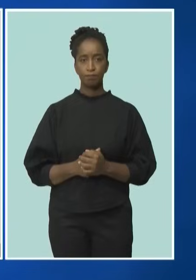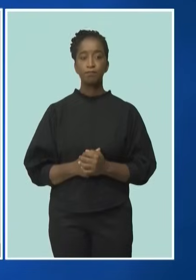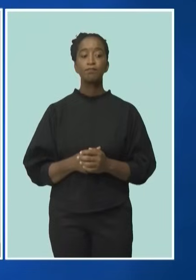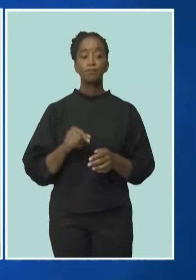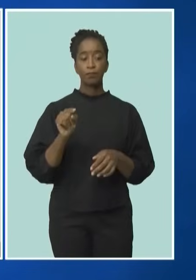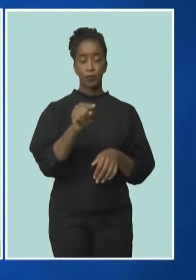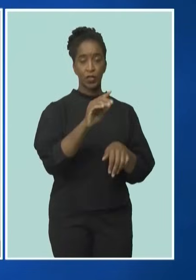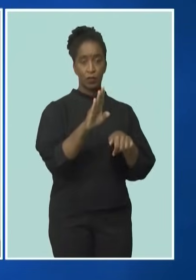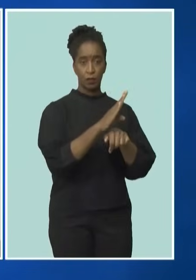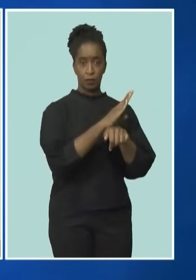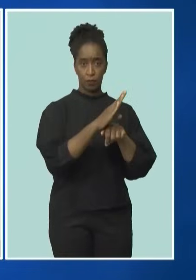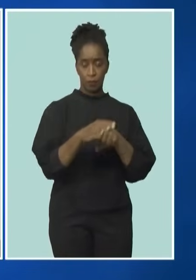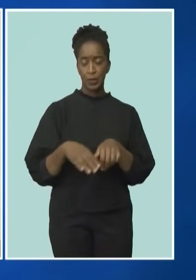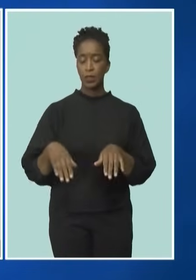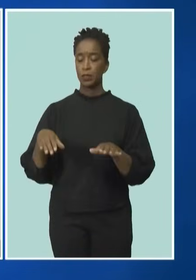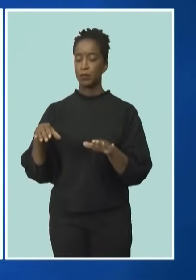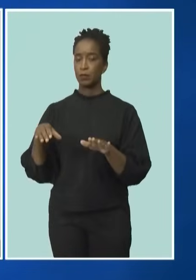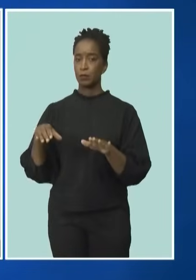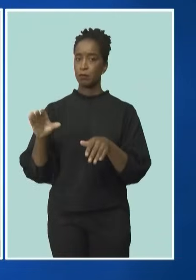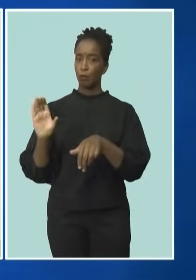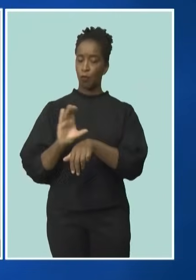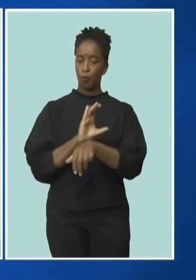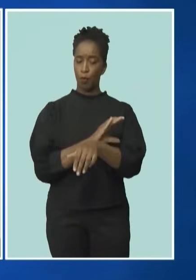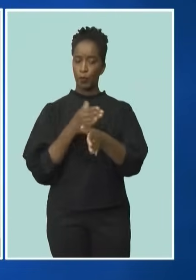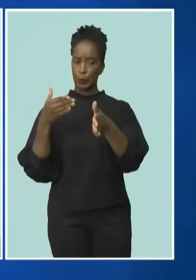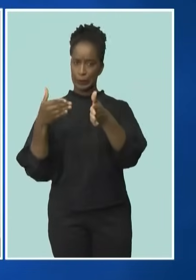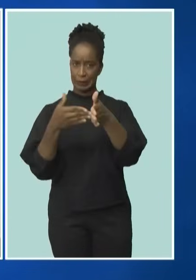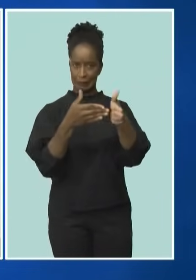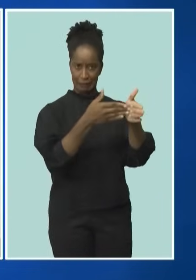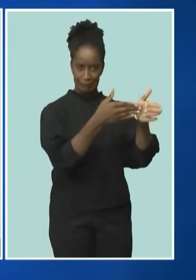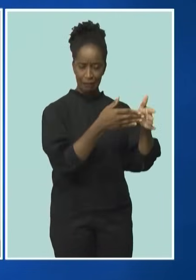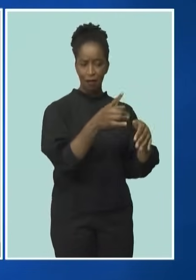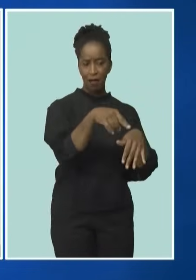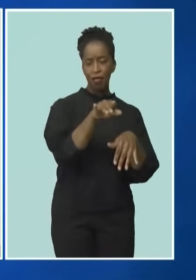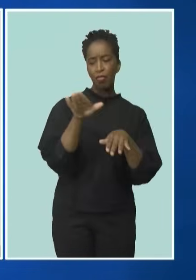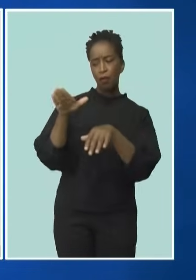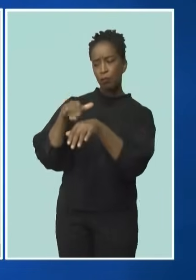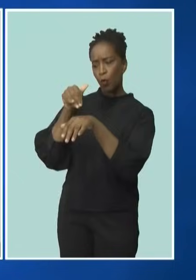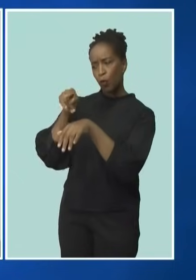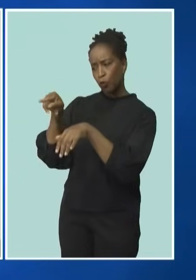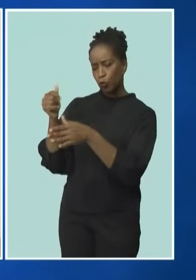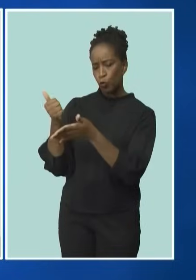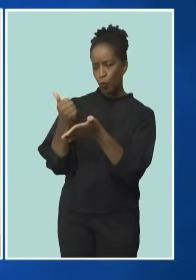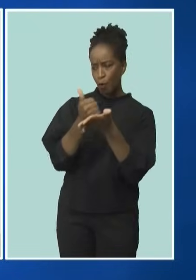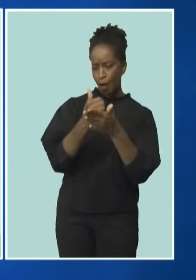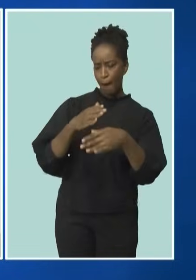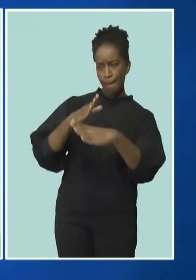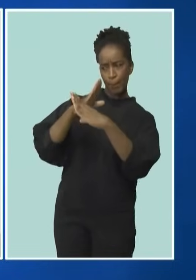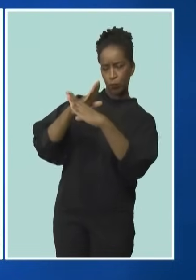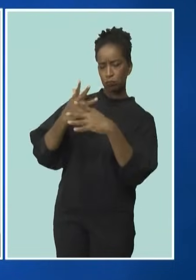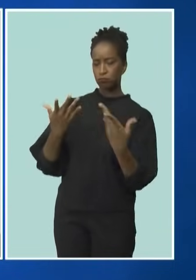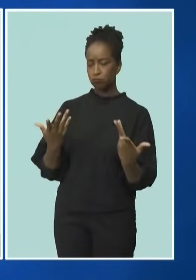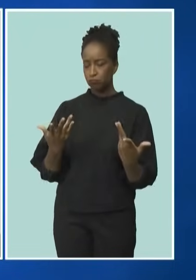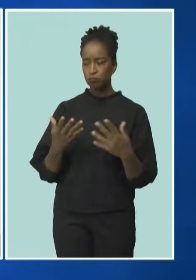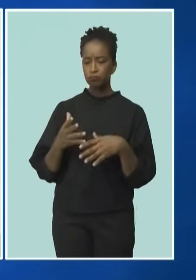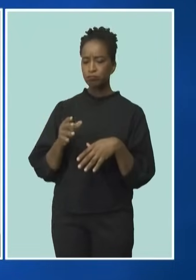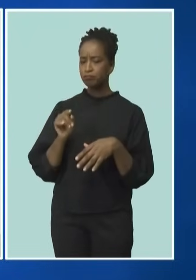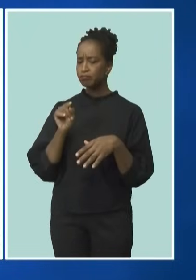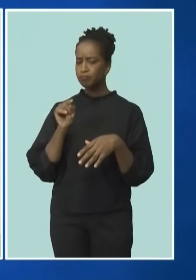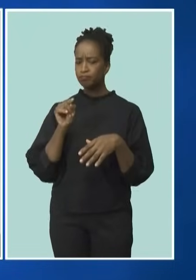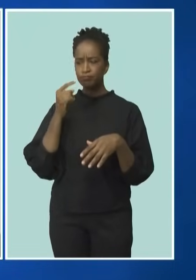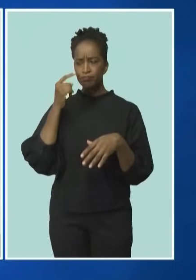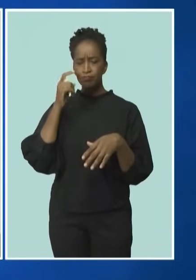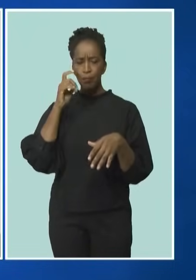and while you may not be allowed to tell us precisely which companies have been hit, what sectors have you seen targeted and